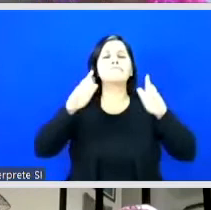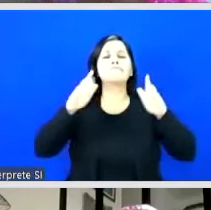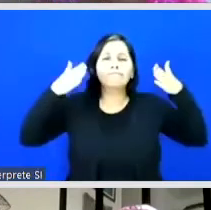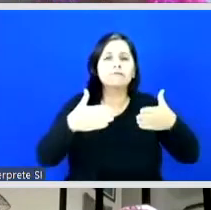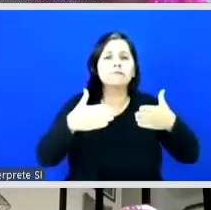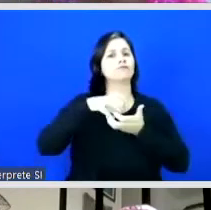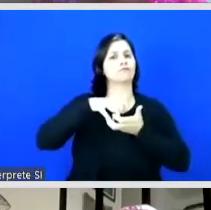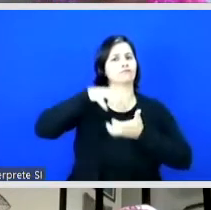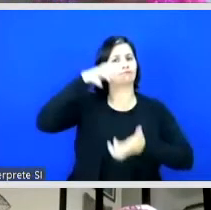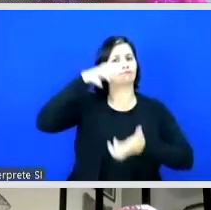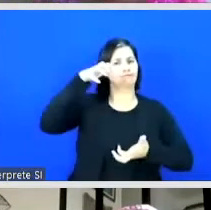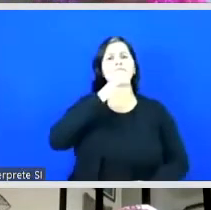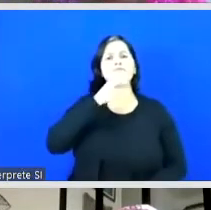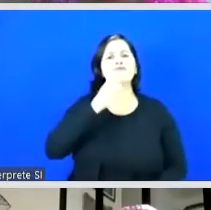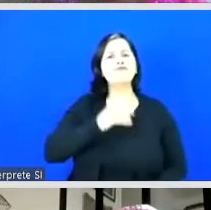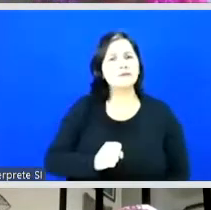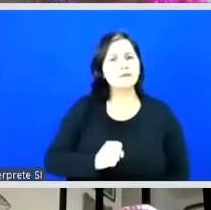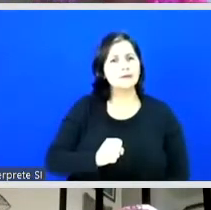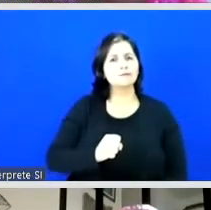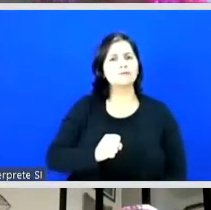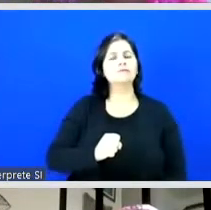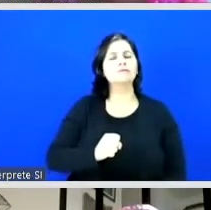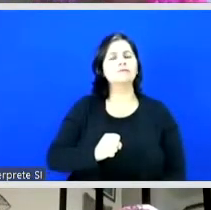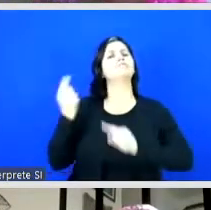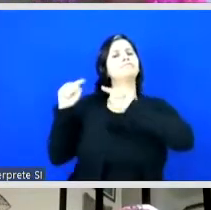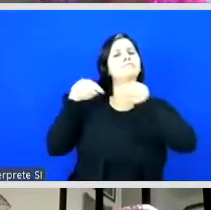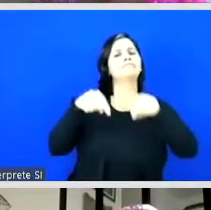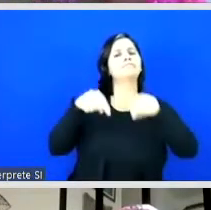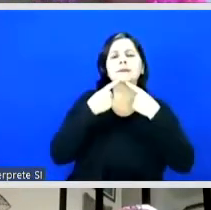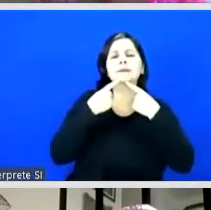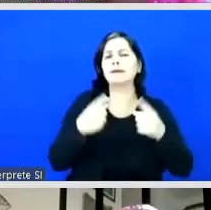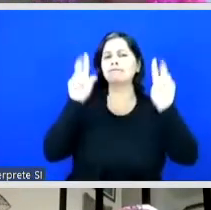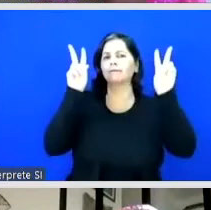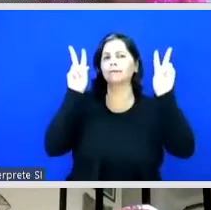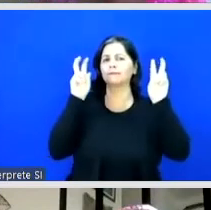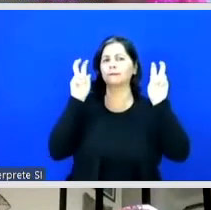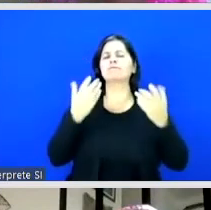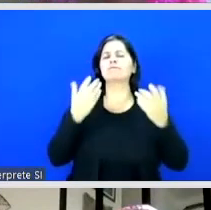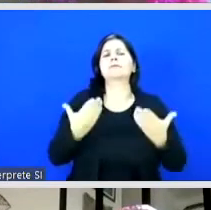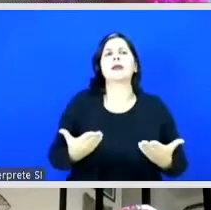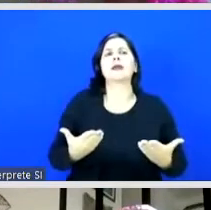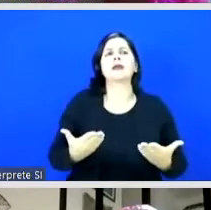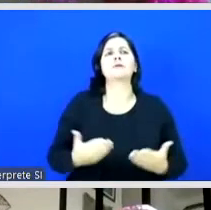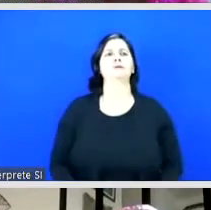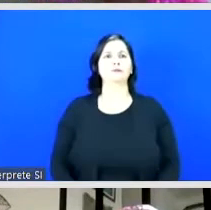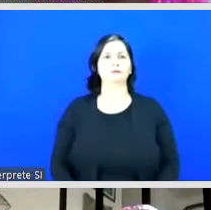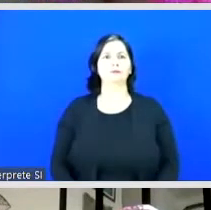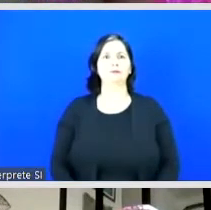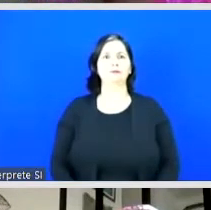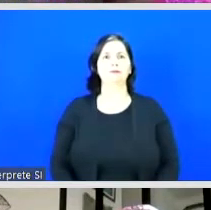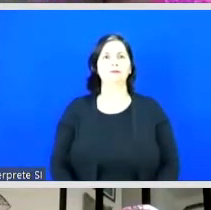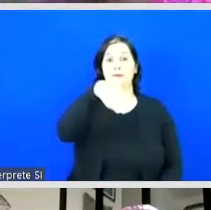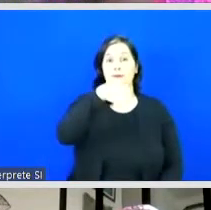Ms. Miriam Miranda, coordinator of the Black Fraternal Organization of Honduras. Bienvenida, Señora Miranda.